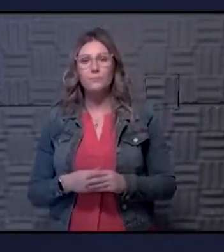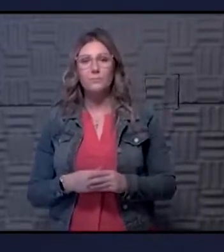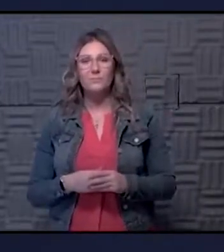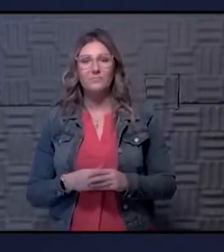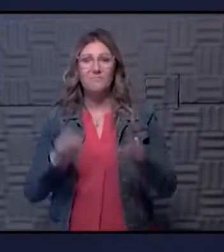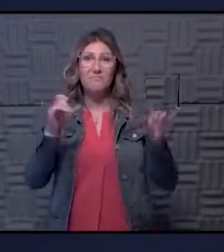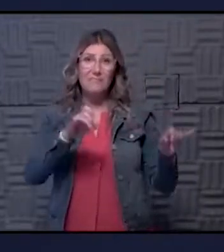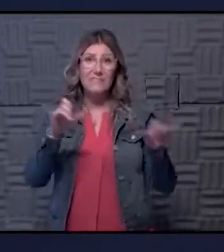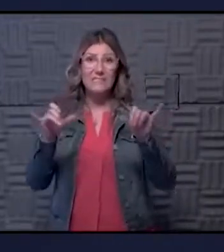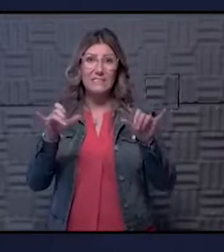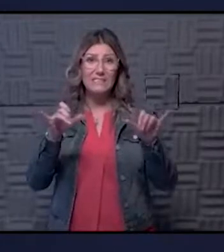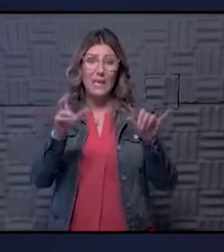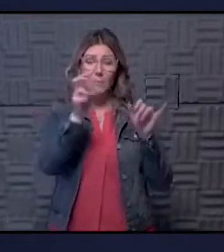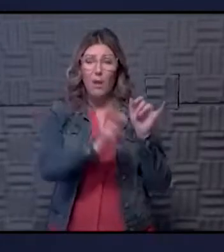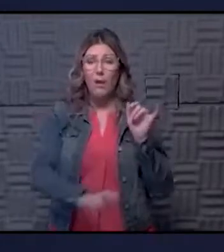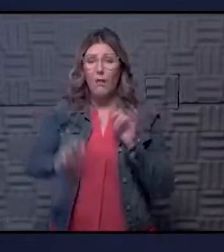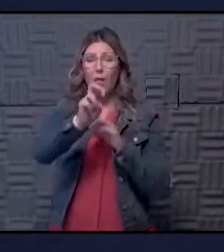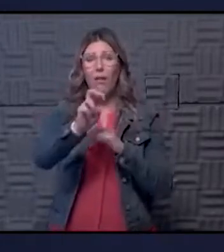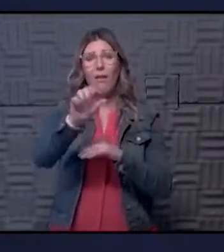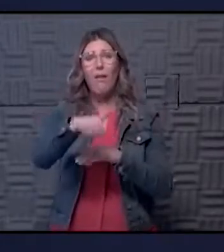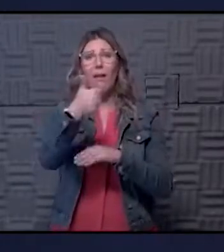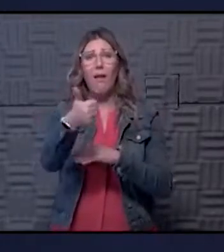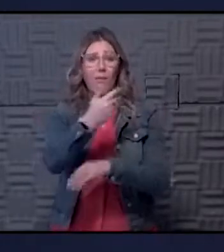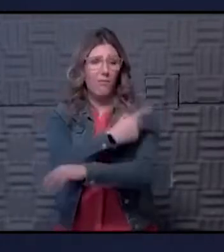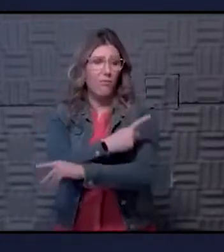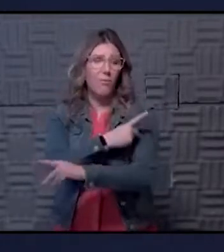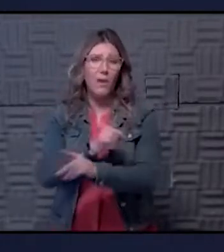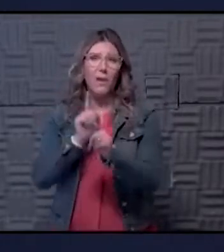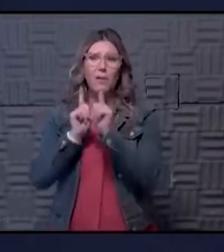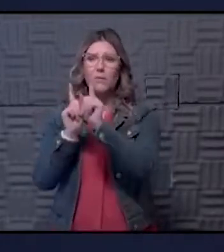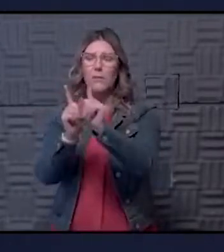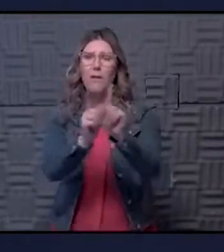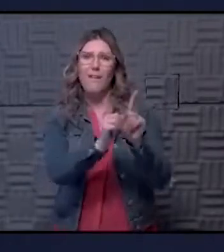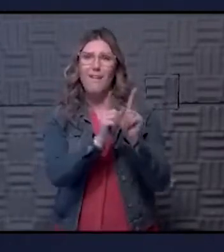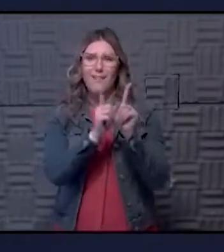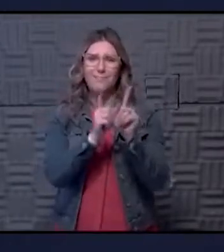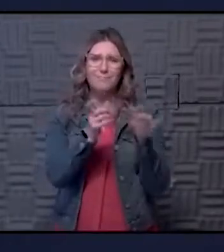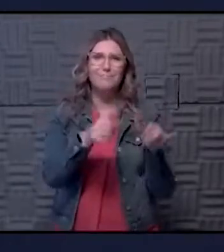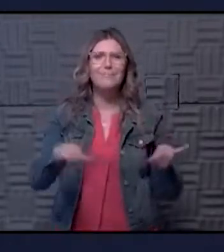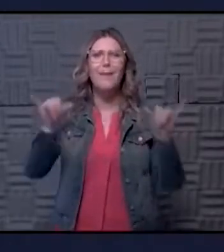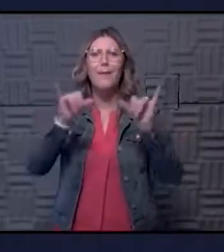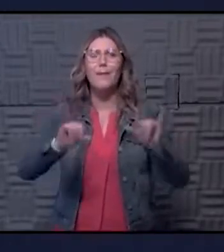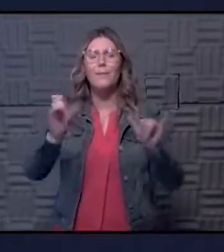same journey with other patients to help them understand the